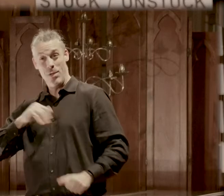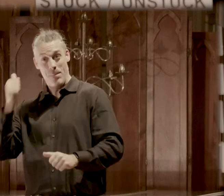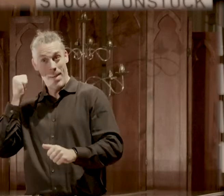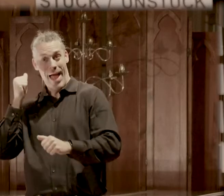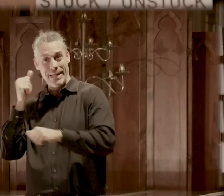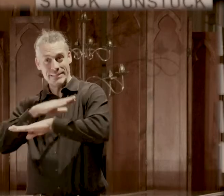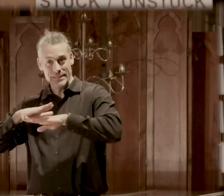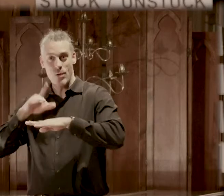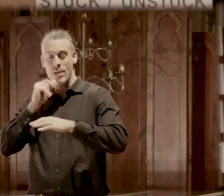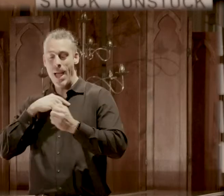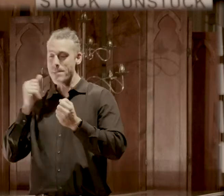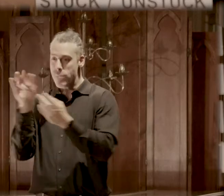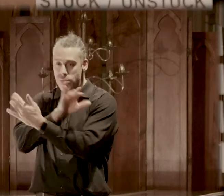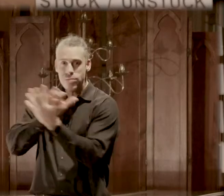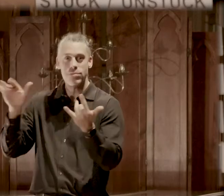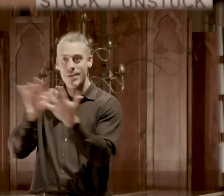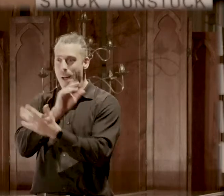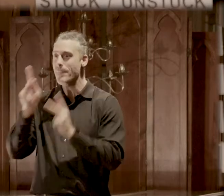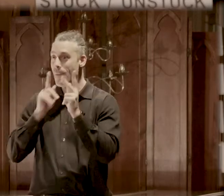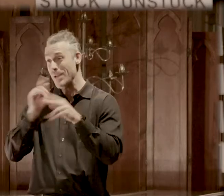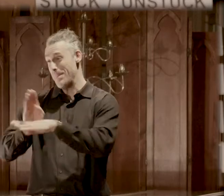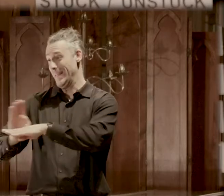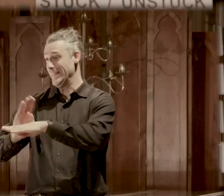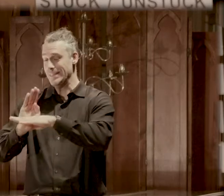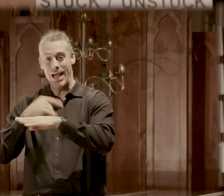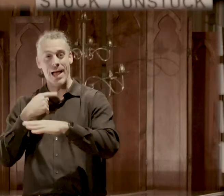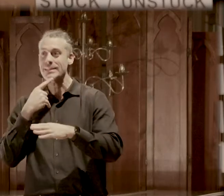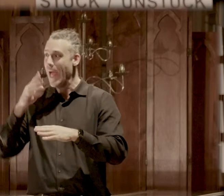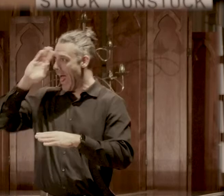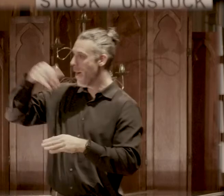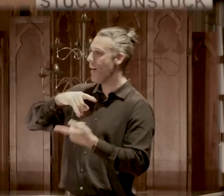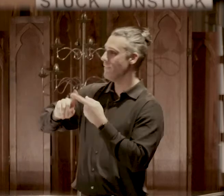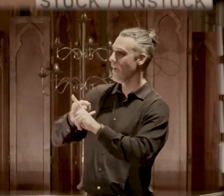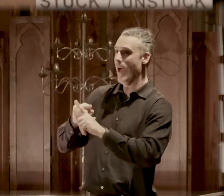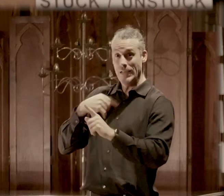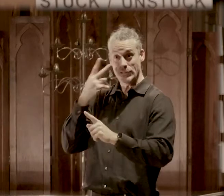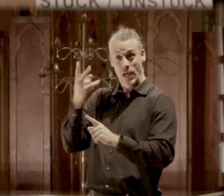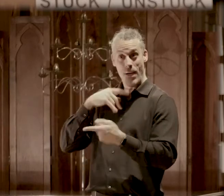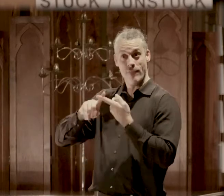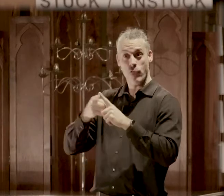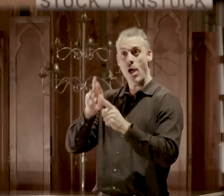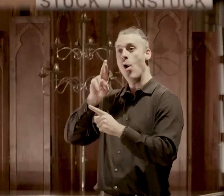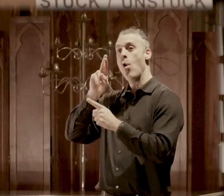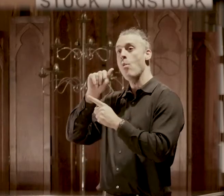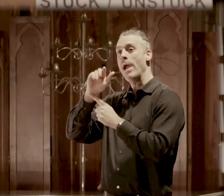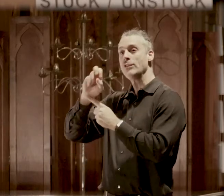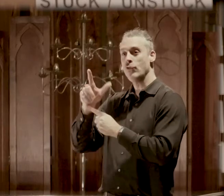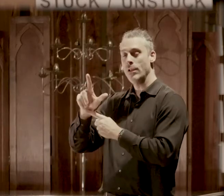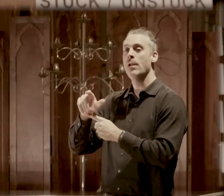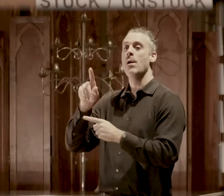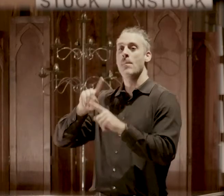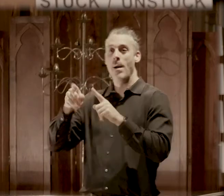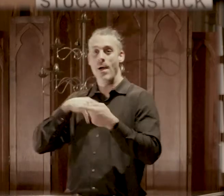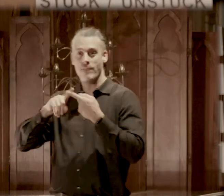back there. Like just like people like going back and forth. It was very busy. And I was like, oh, hey. And I saw my friend Rachel, and she was like, oh,